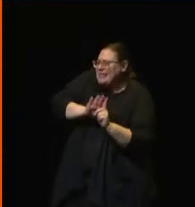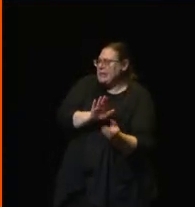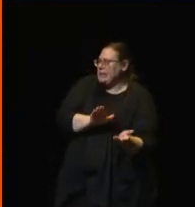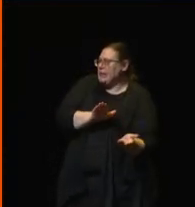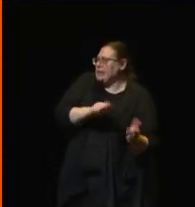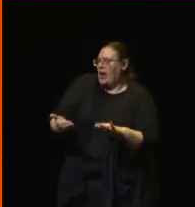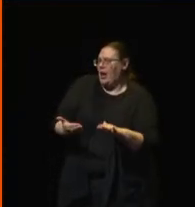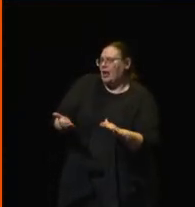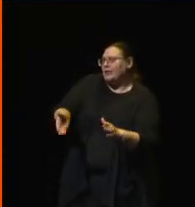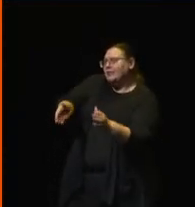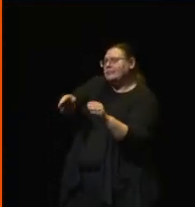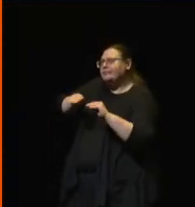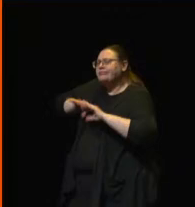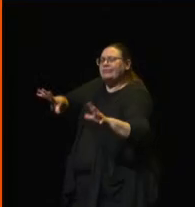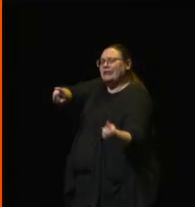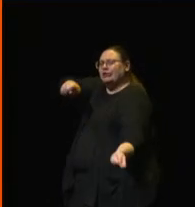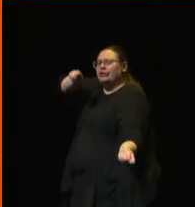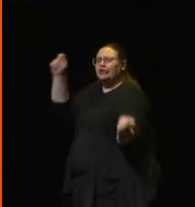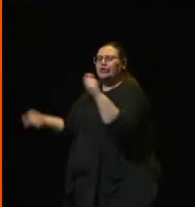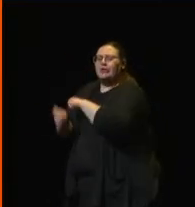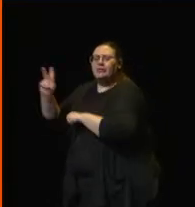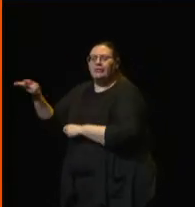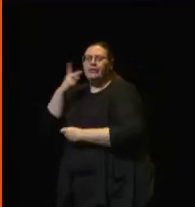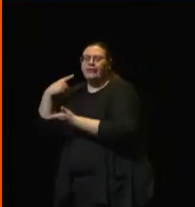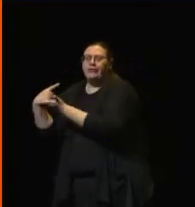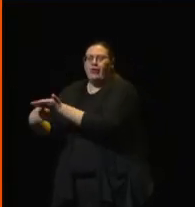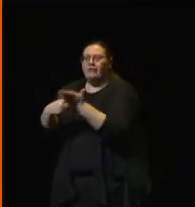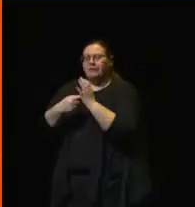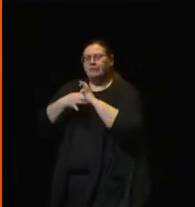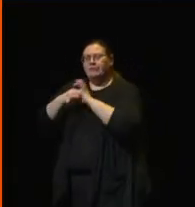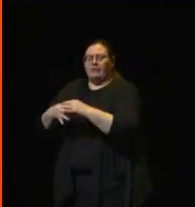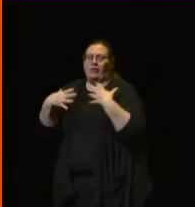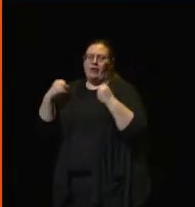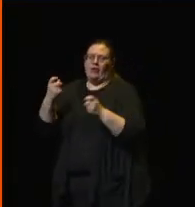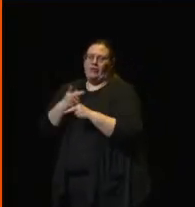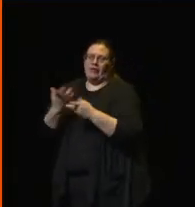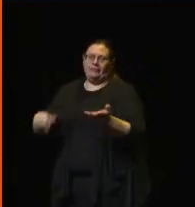to help change the political conversation around healthcare in America.